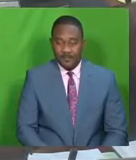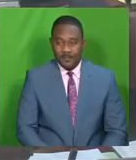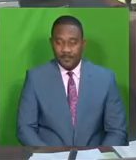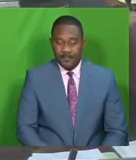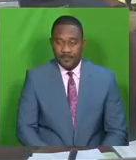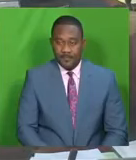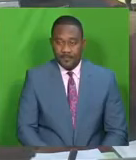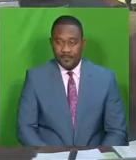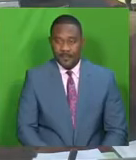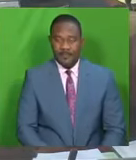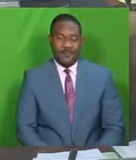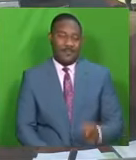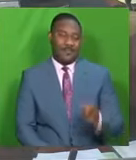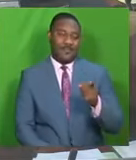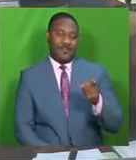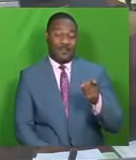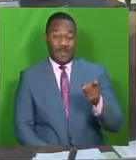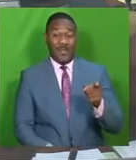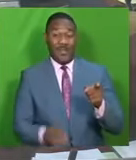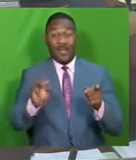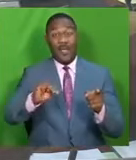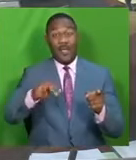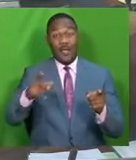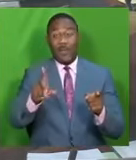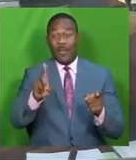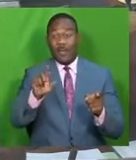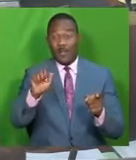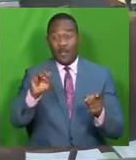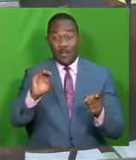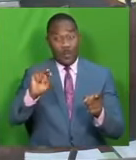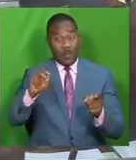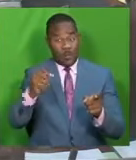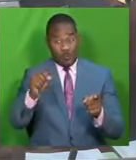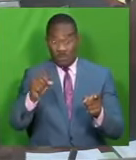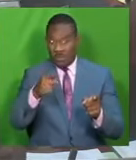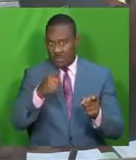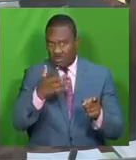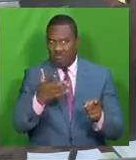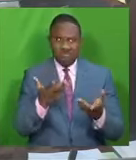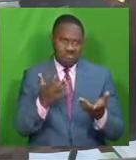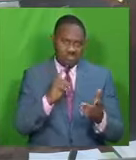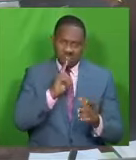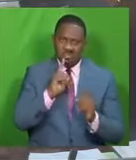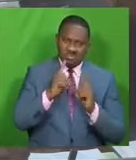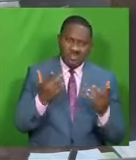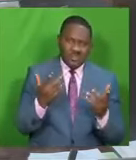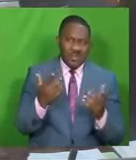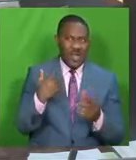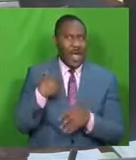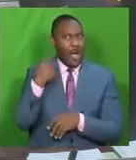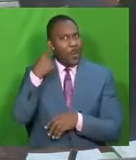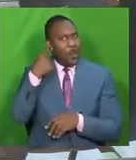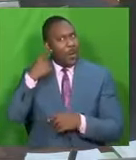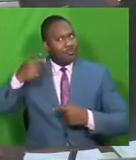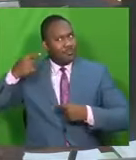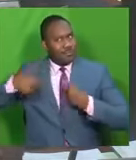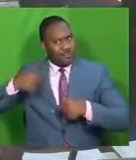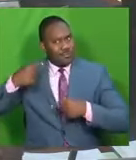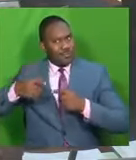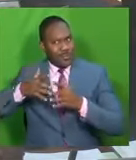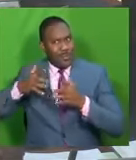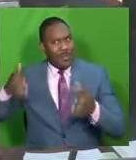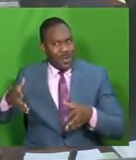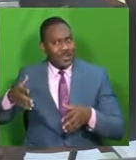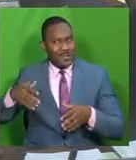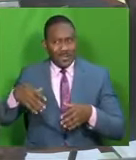that the Honorable Member for Damongo has put up, I hear a number of arguments.